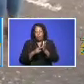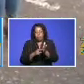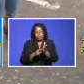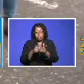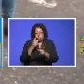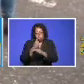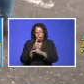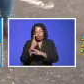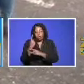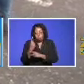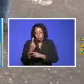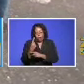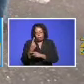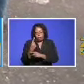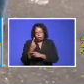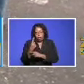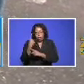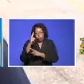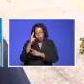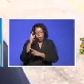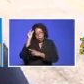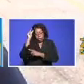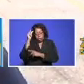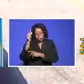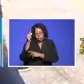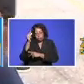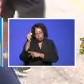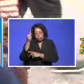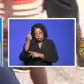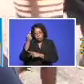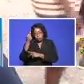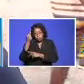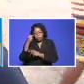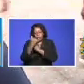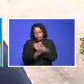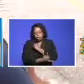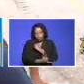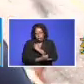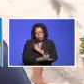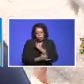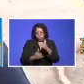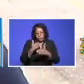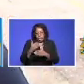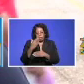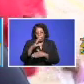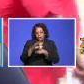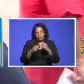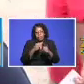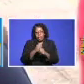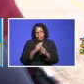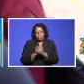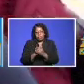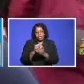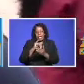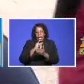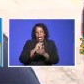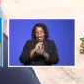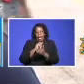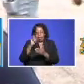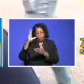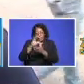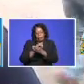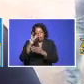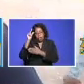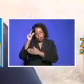the nation over the next 5 years. I stand with the Progressive Liberal Party because of its philosophy. It's